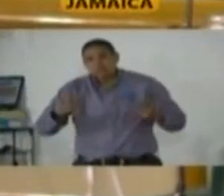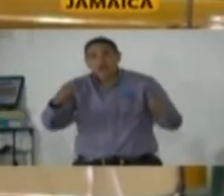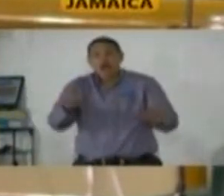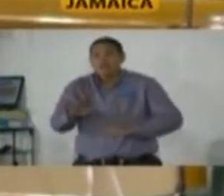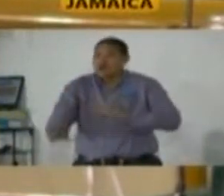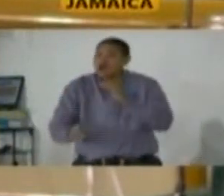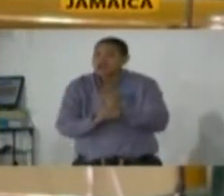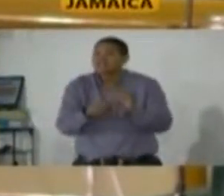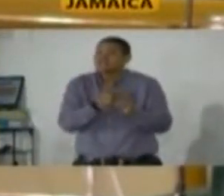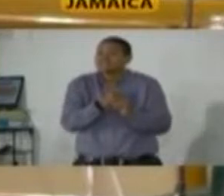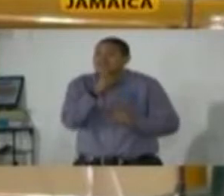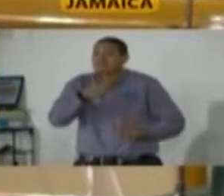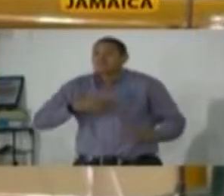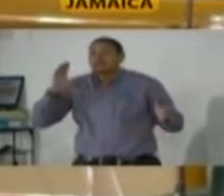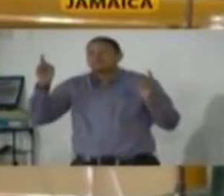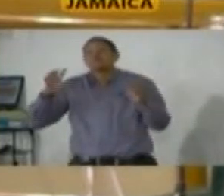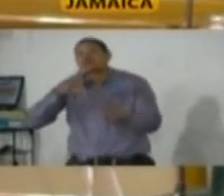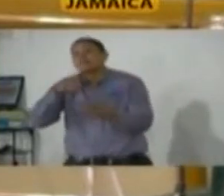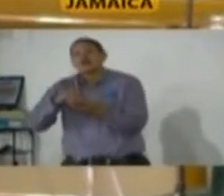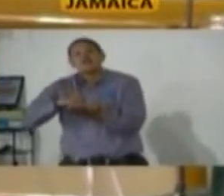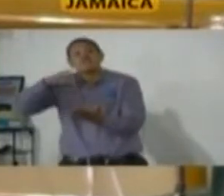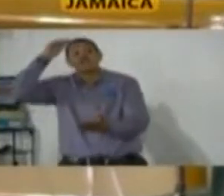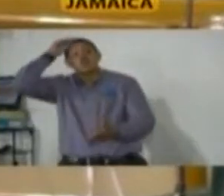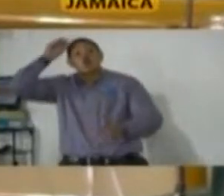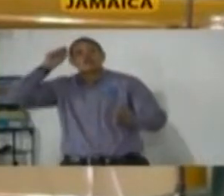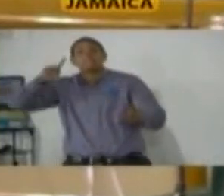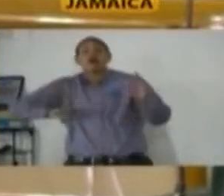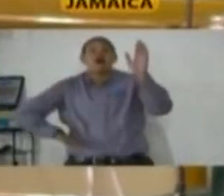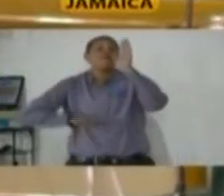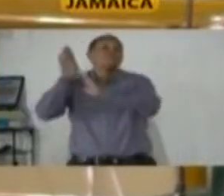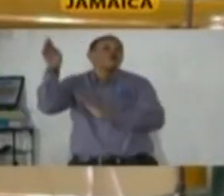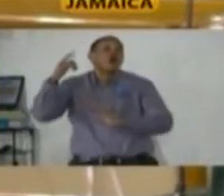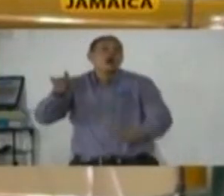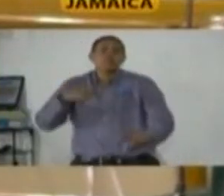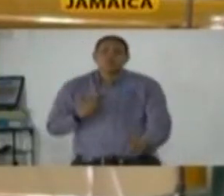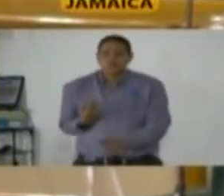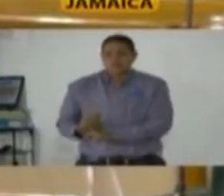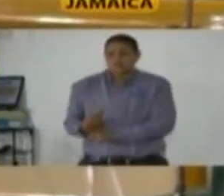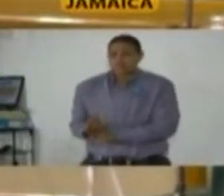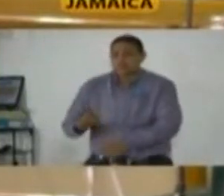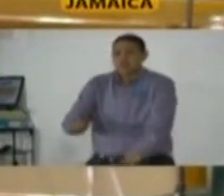Additionally, Madam Speaker, as part of the learning recovery, we will continue our efforts at